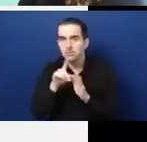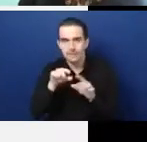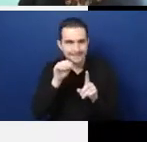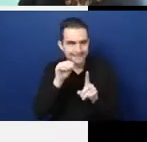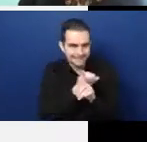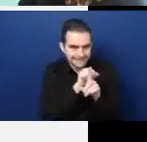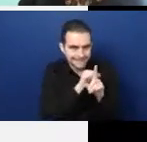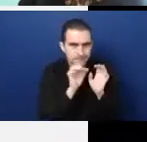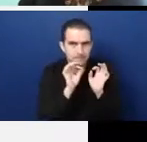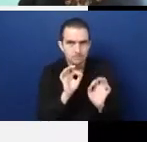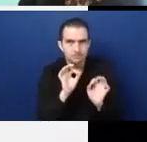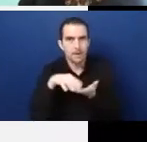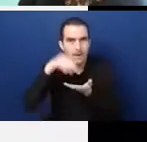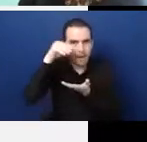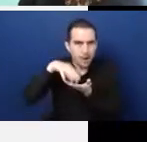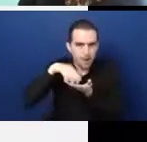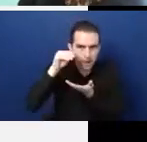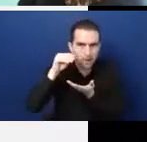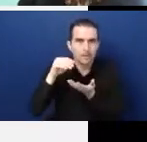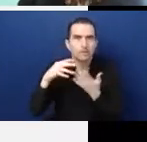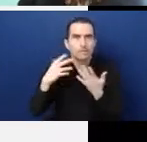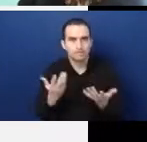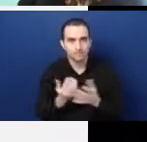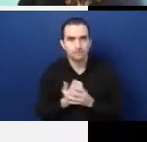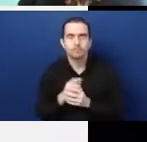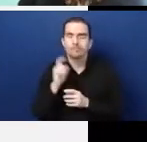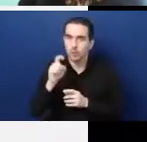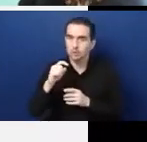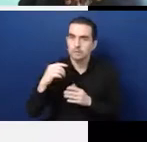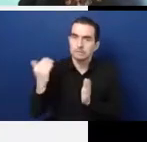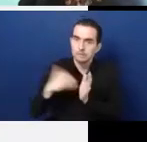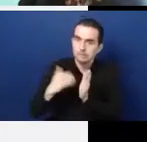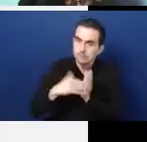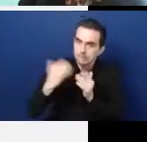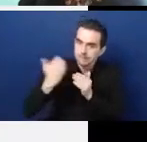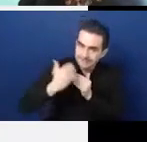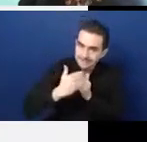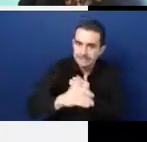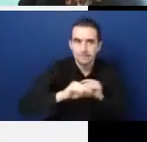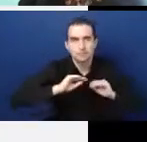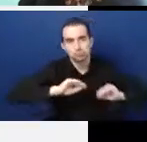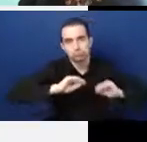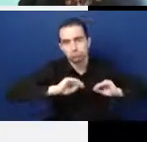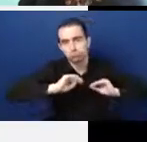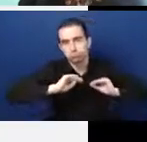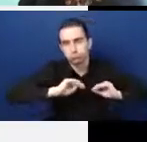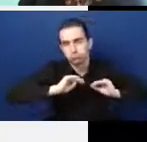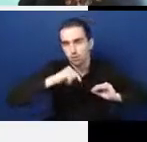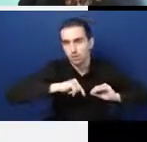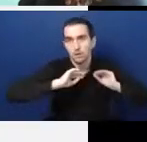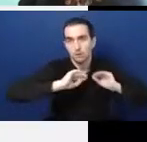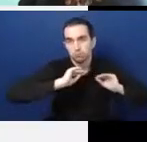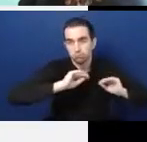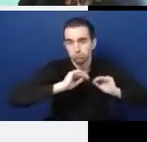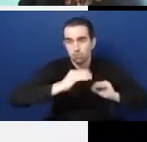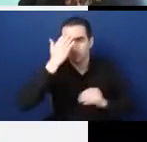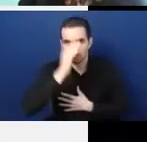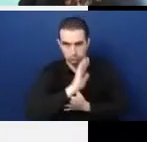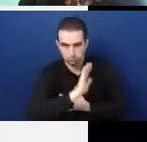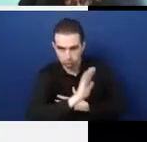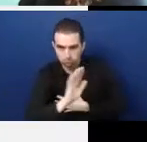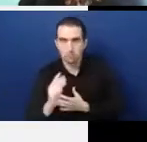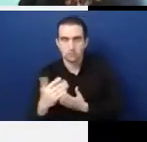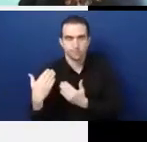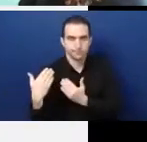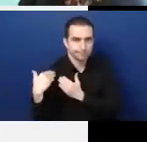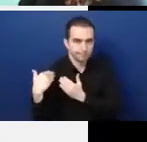is put into practice. Then the victims lack trust among the community leaders and also even